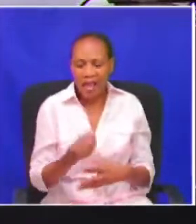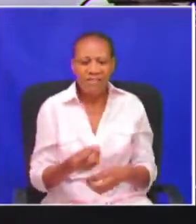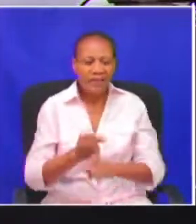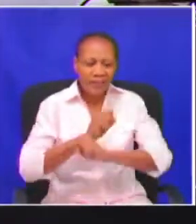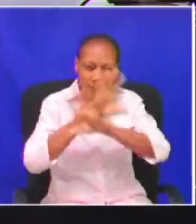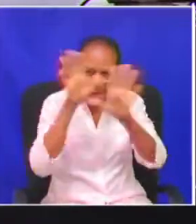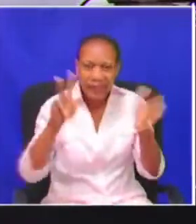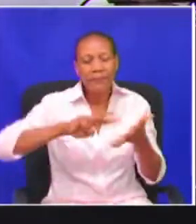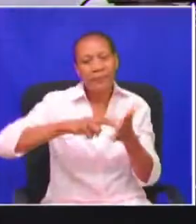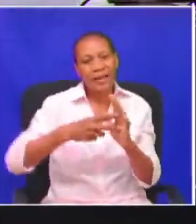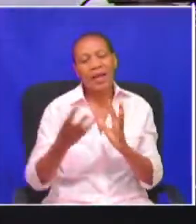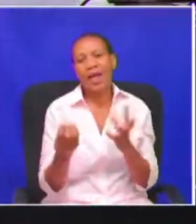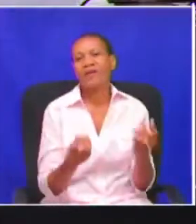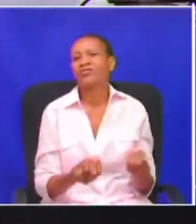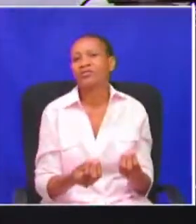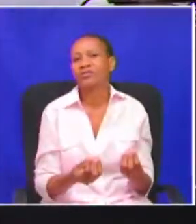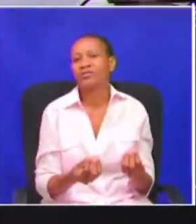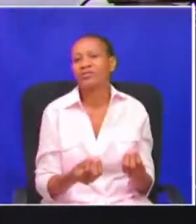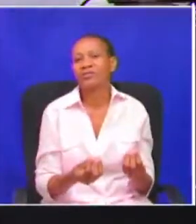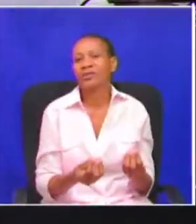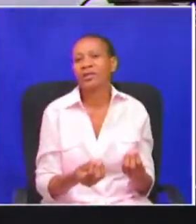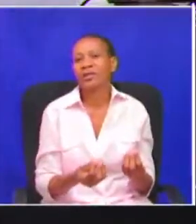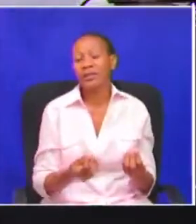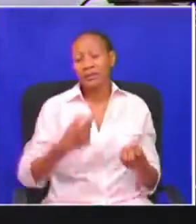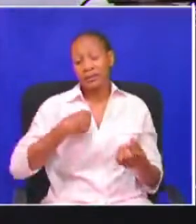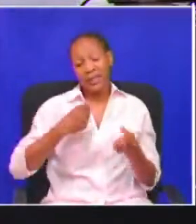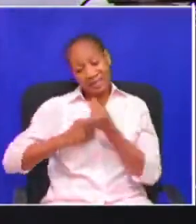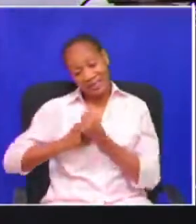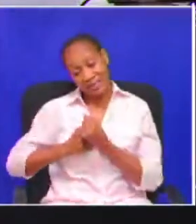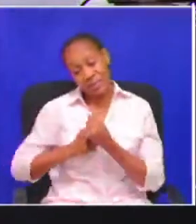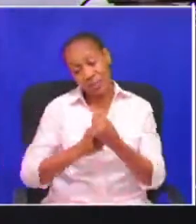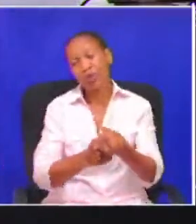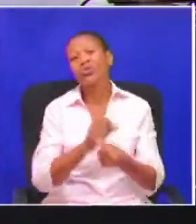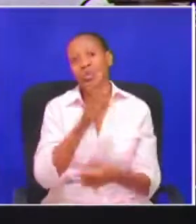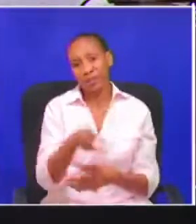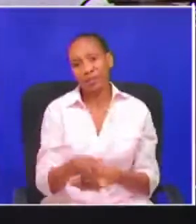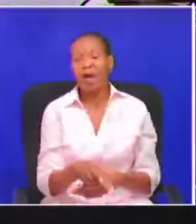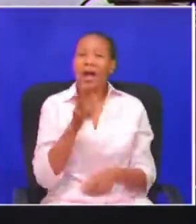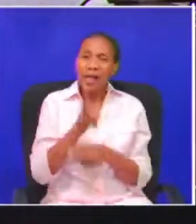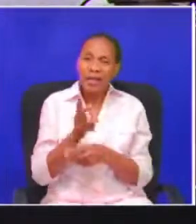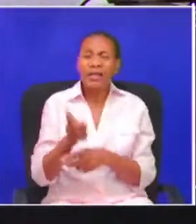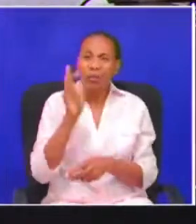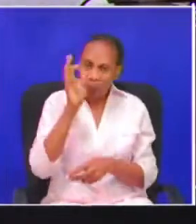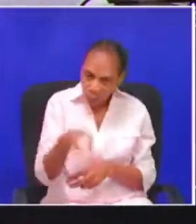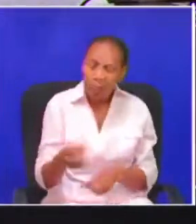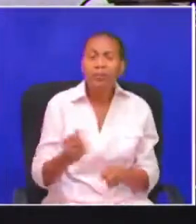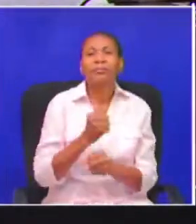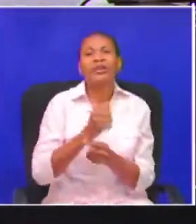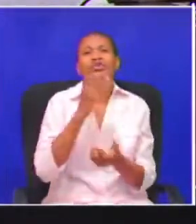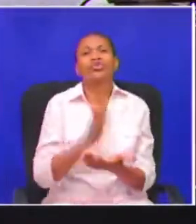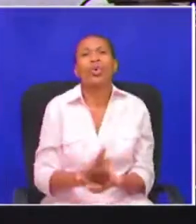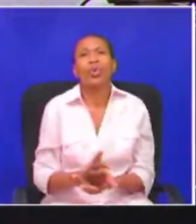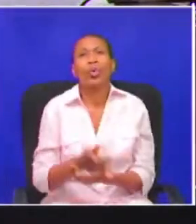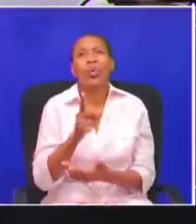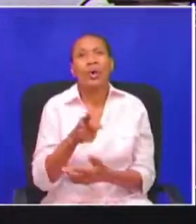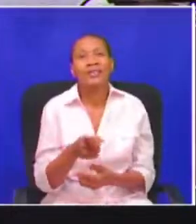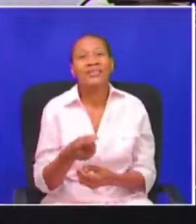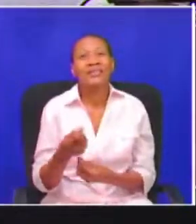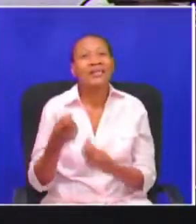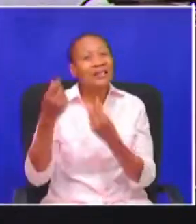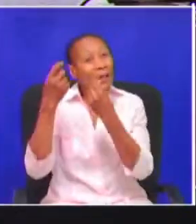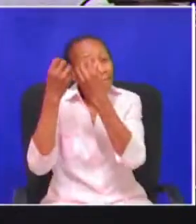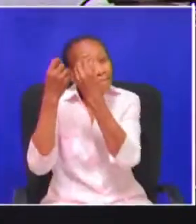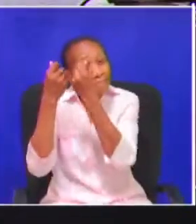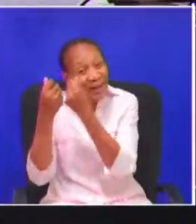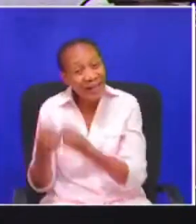plan, which will be supported. And we are also going to make sure that the financial